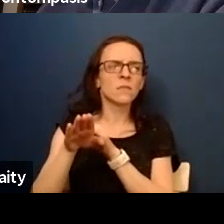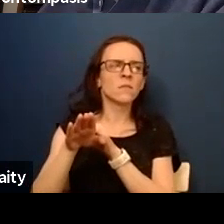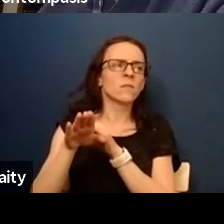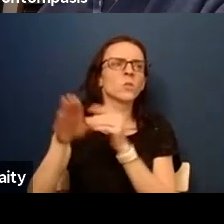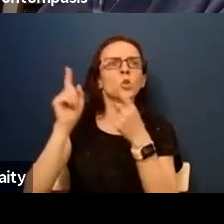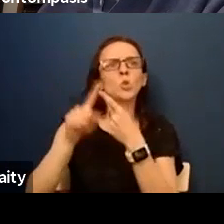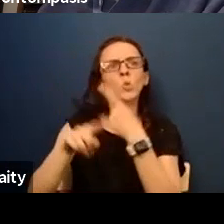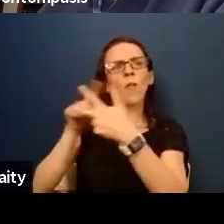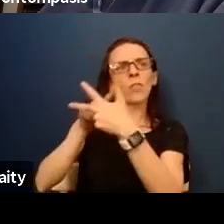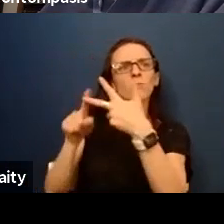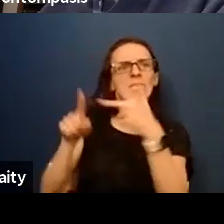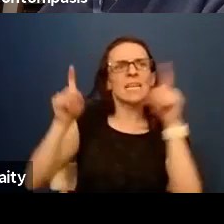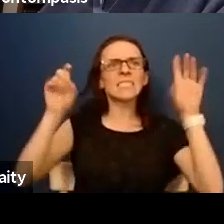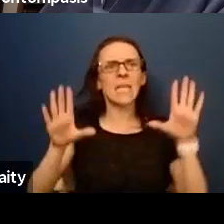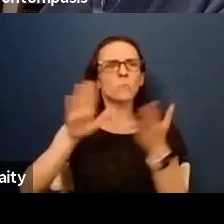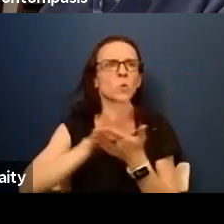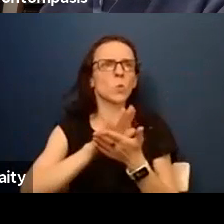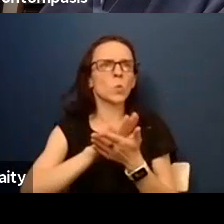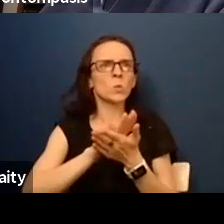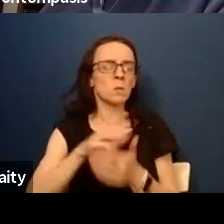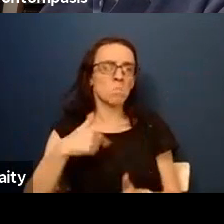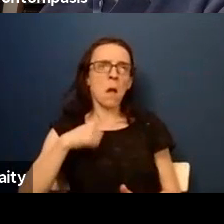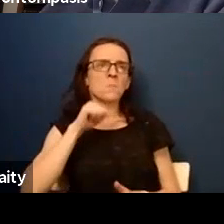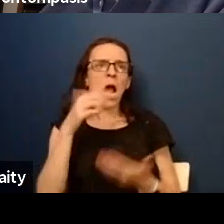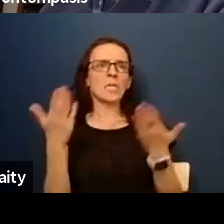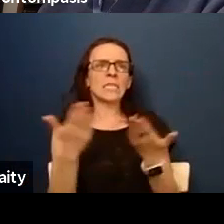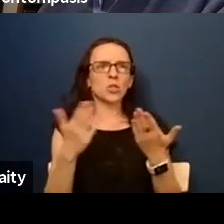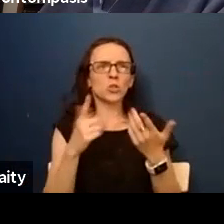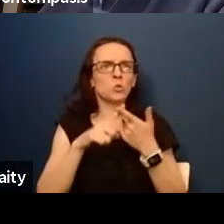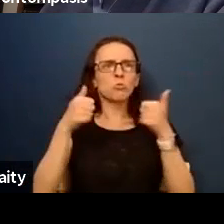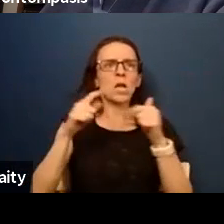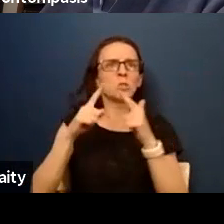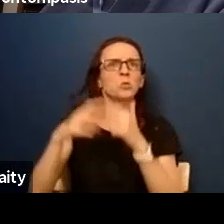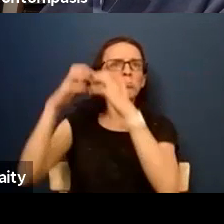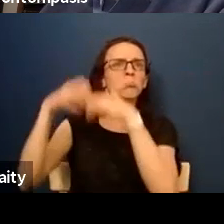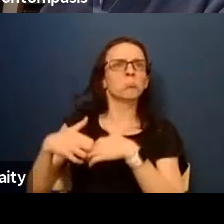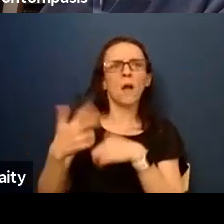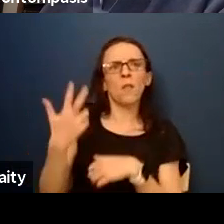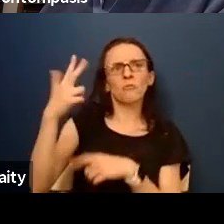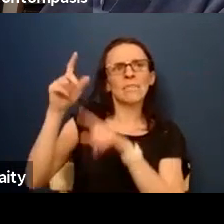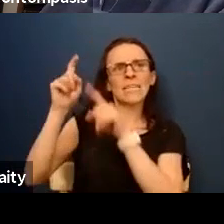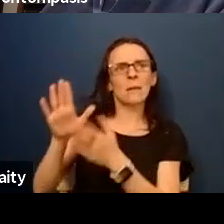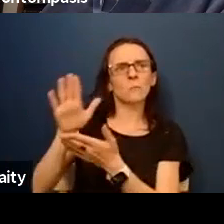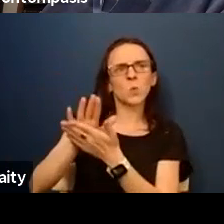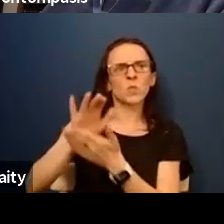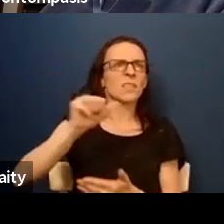exam schools. I'm not here to dismantle the exam schools. That's not our charge, plain and